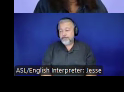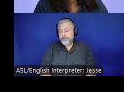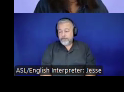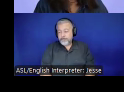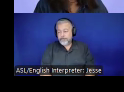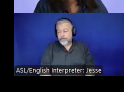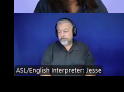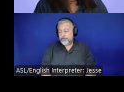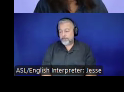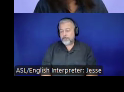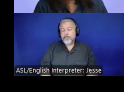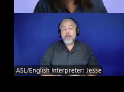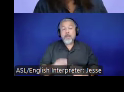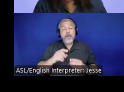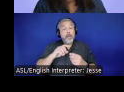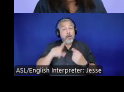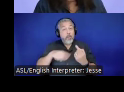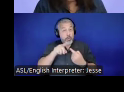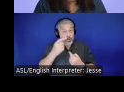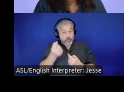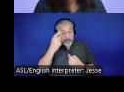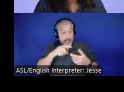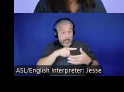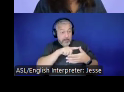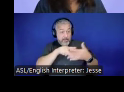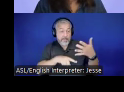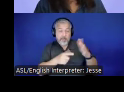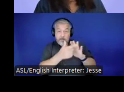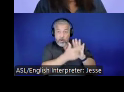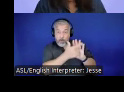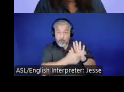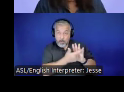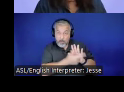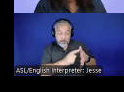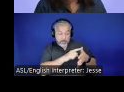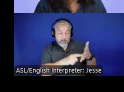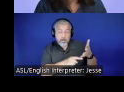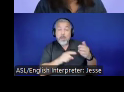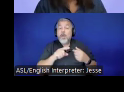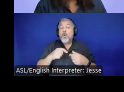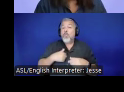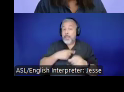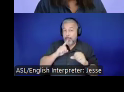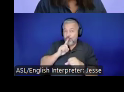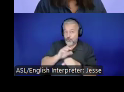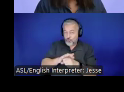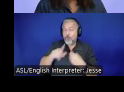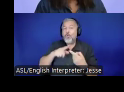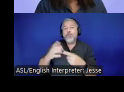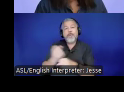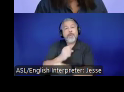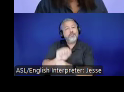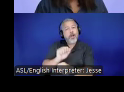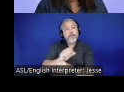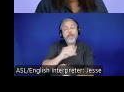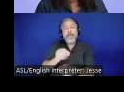By understanding these laws, we can help ensure when obtaining employment and maintaining employment that your rights are